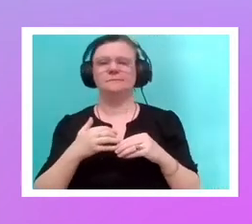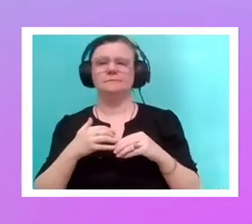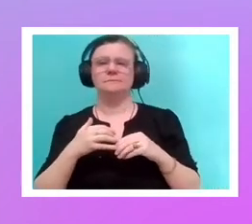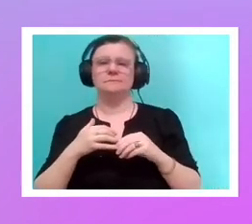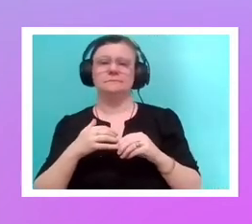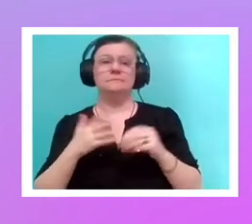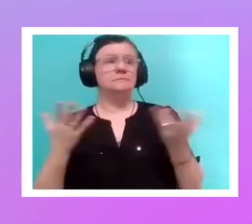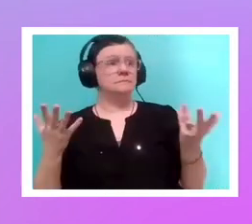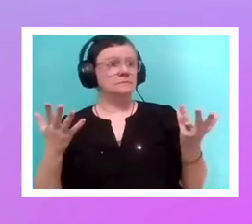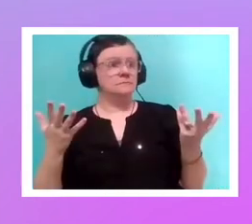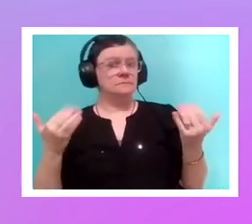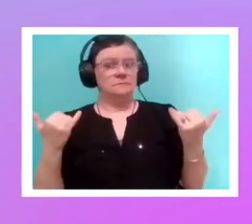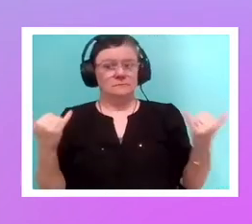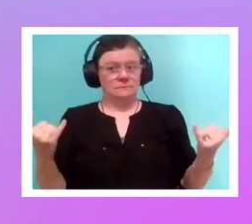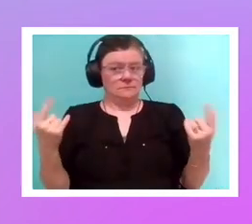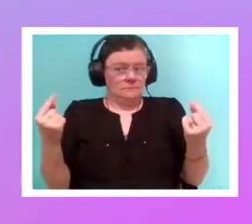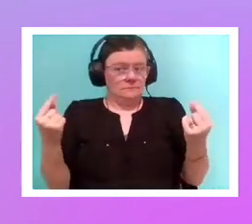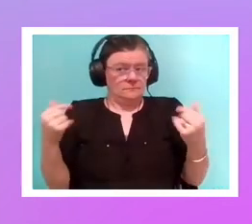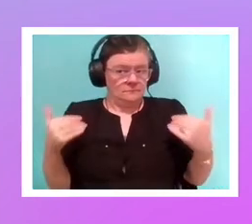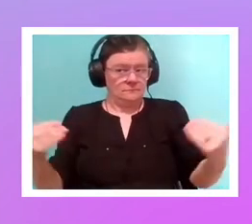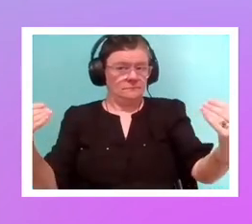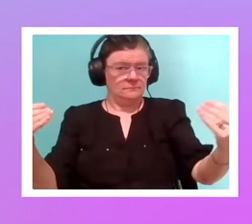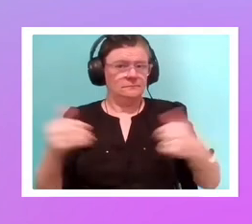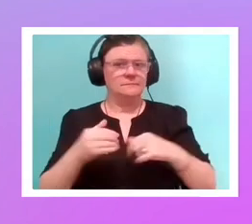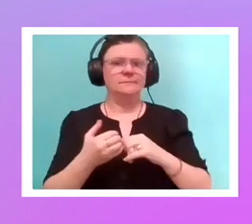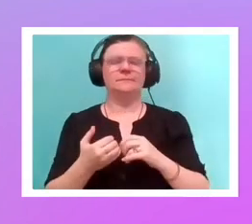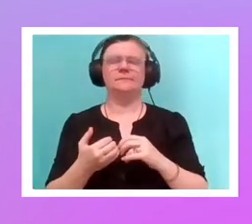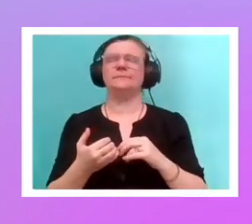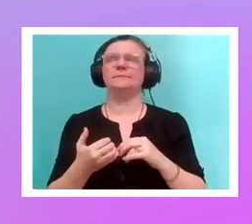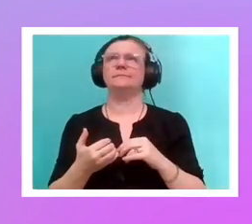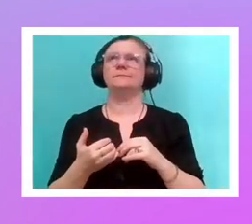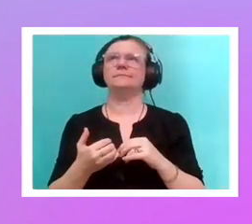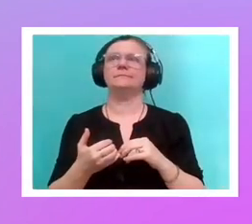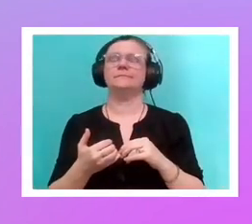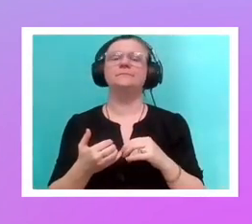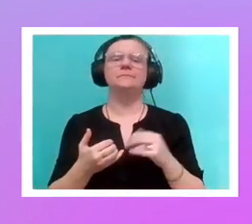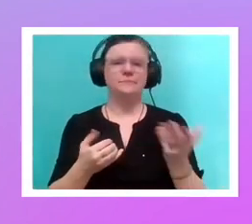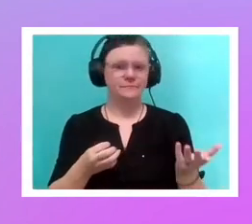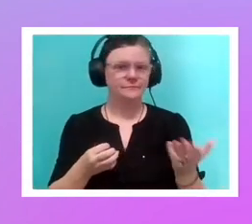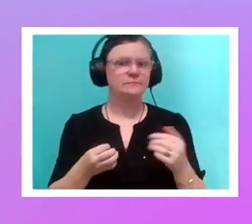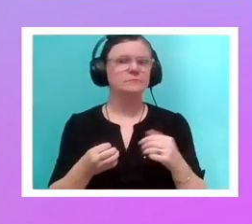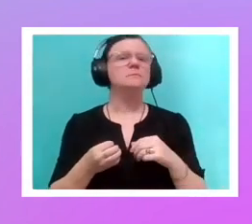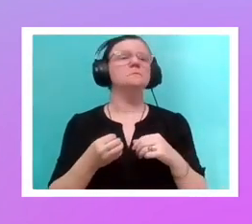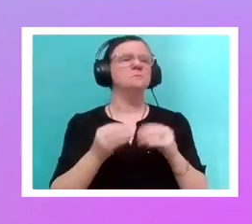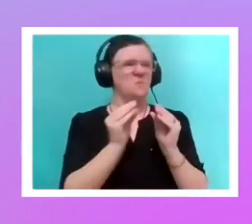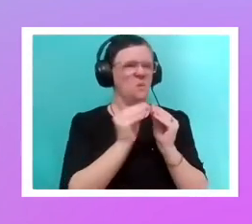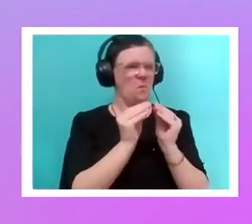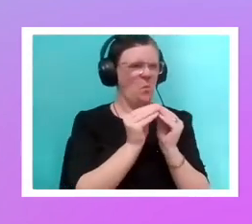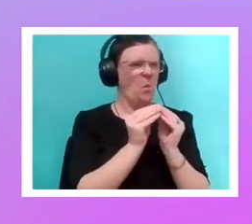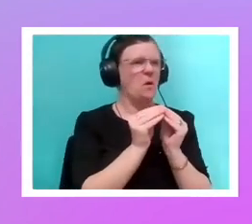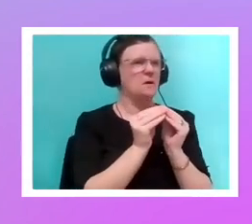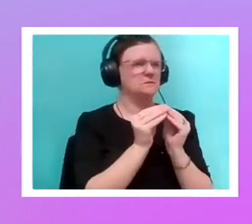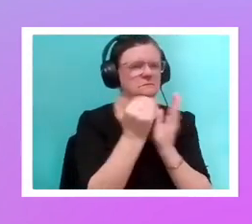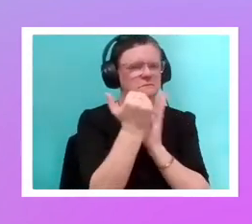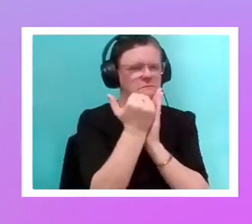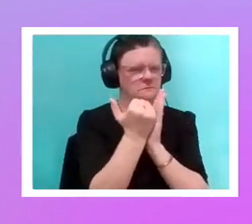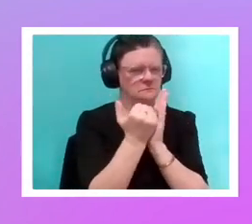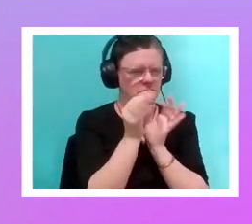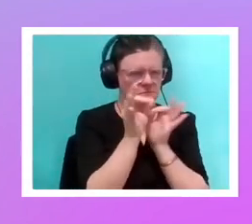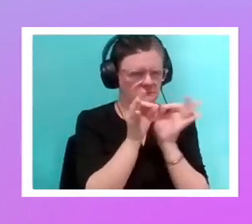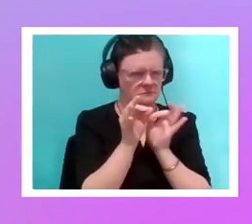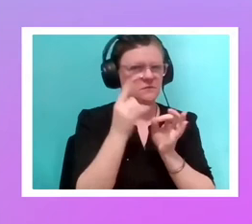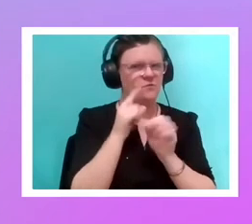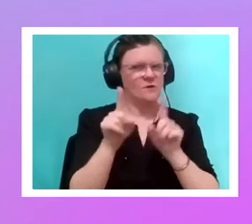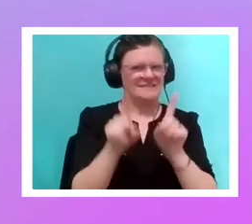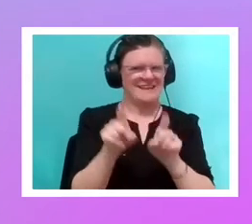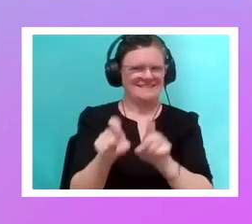And what's next for the accessibility regulations? We're creating some guidance at the moment about and building a process for